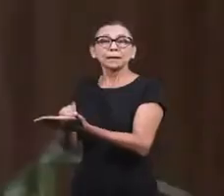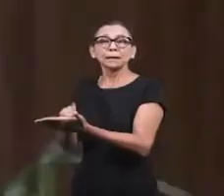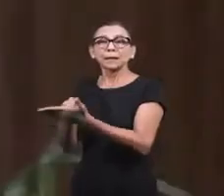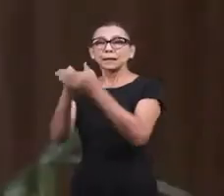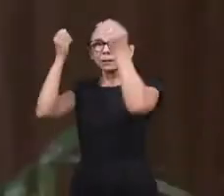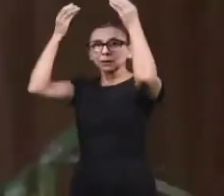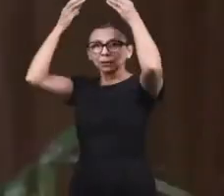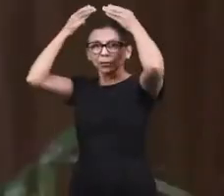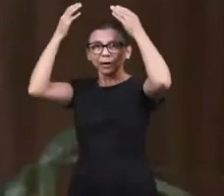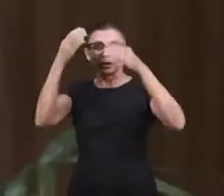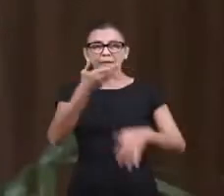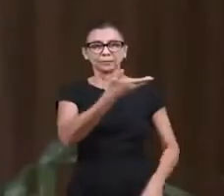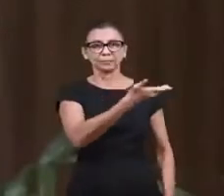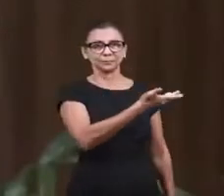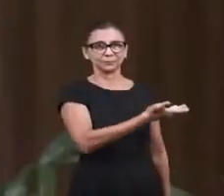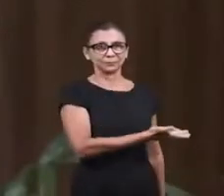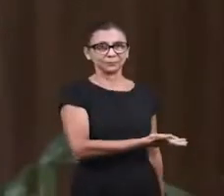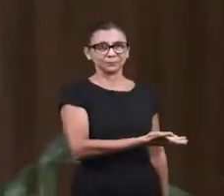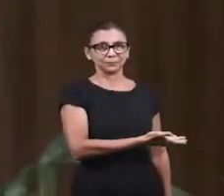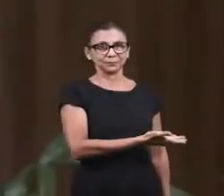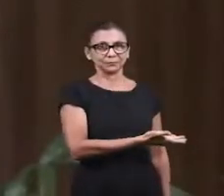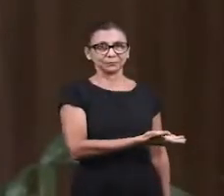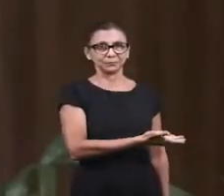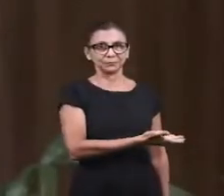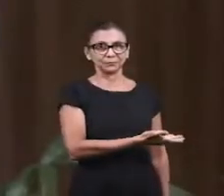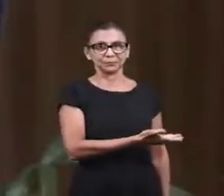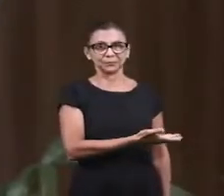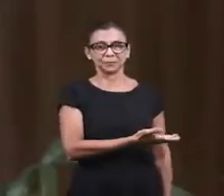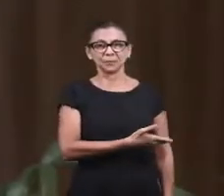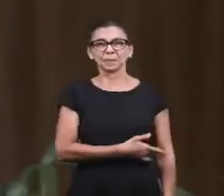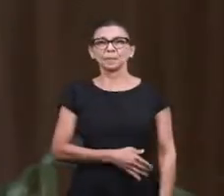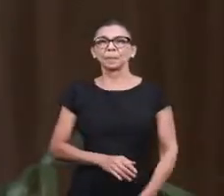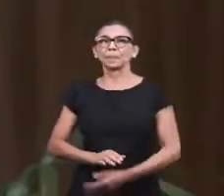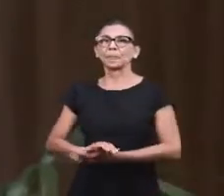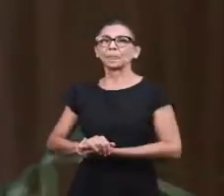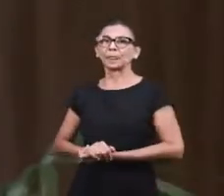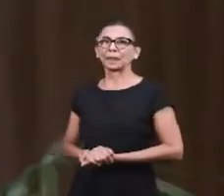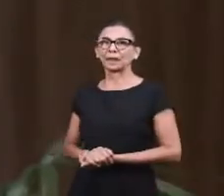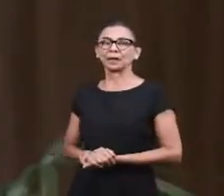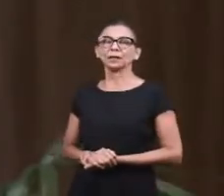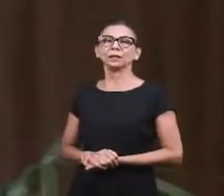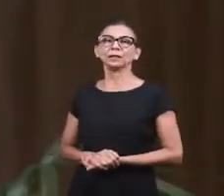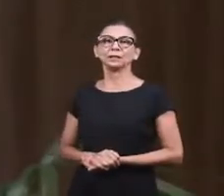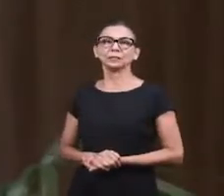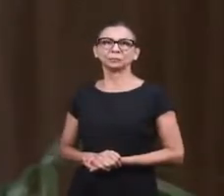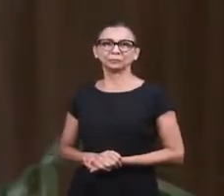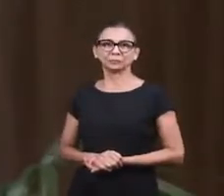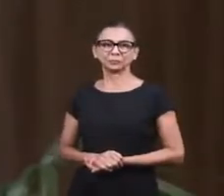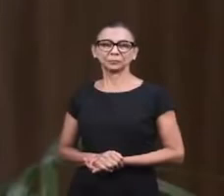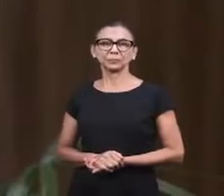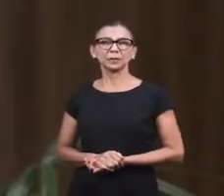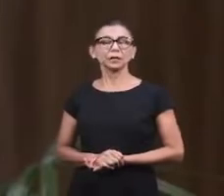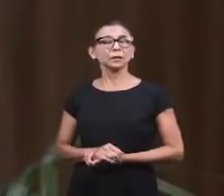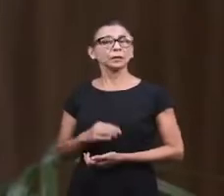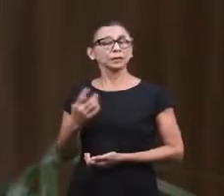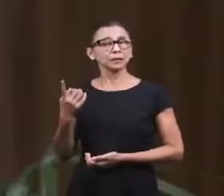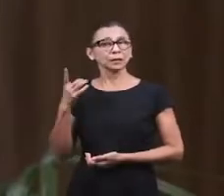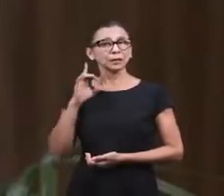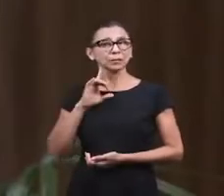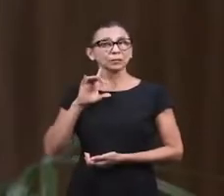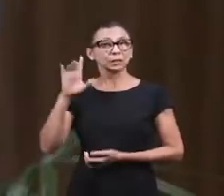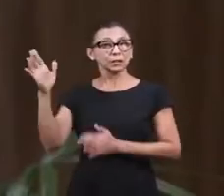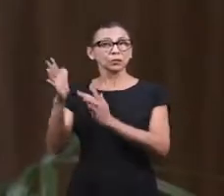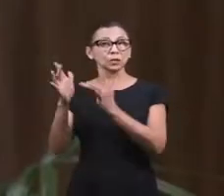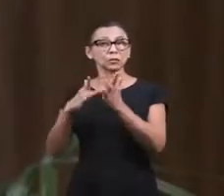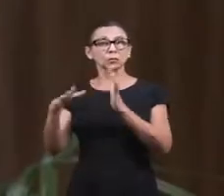pay. And this is a prophecy, as we have already said, a prophecy of the perfect sacrifice made by